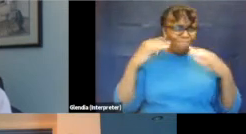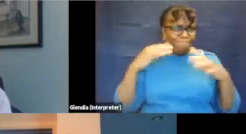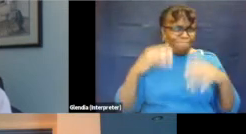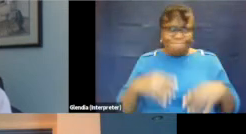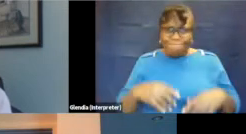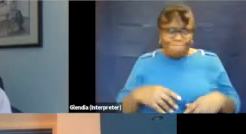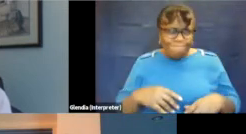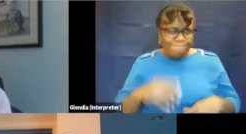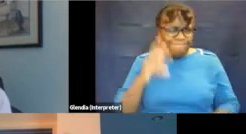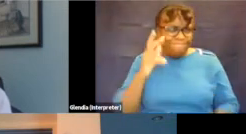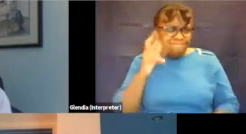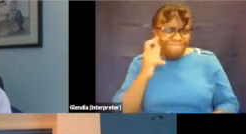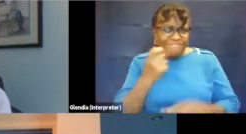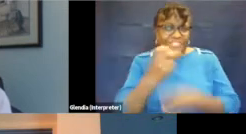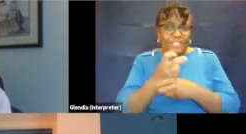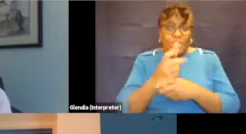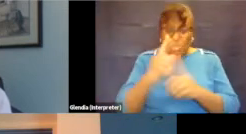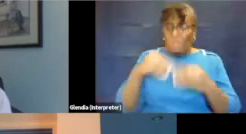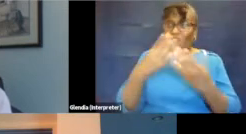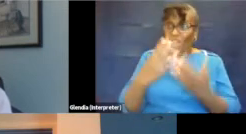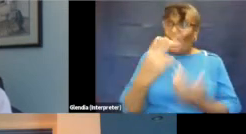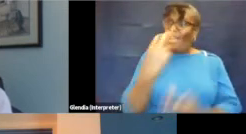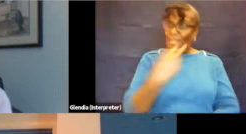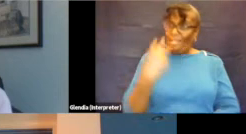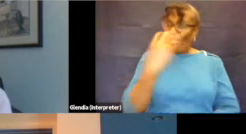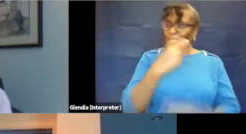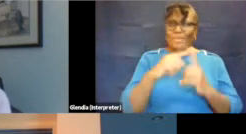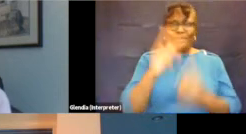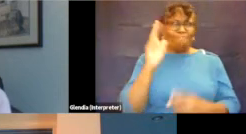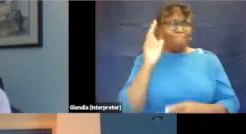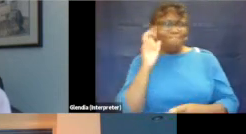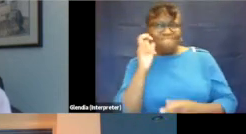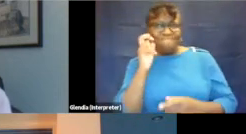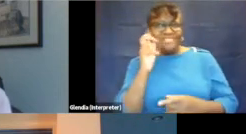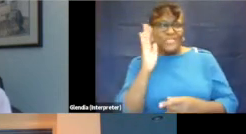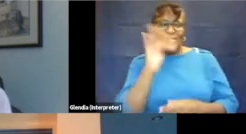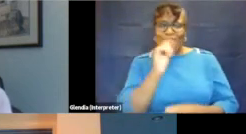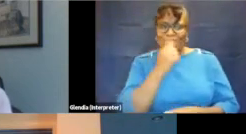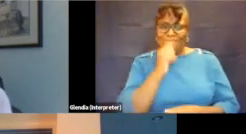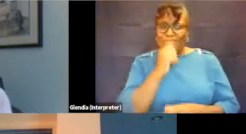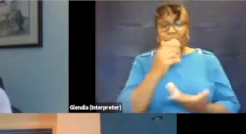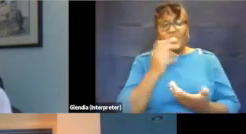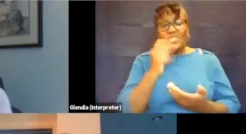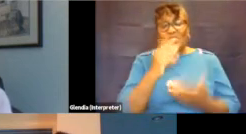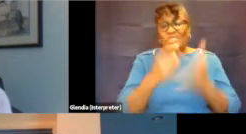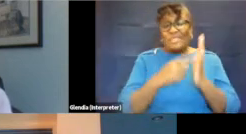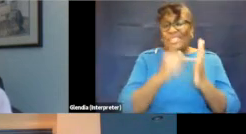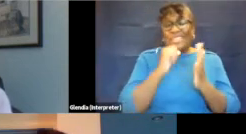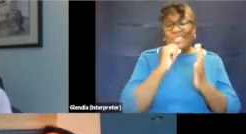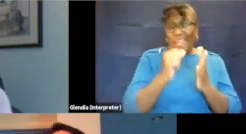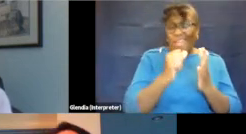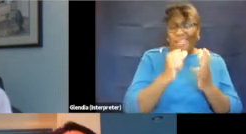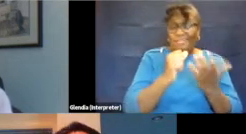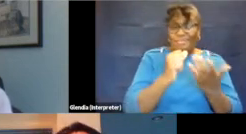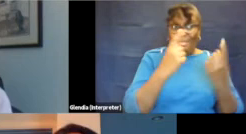by providing visibility. So it doesn't work for every student. So we actually had one of our kindergarten students. I was very